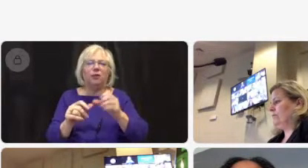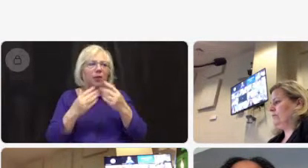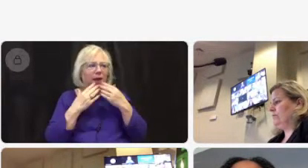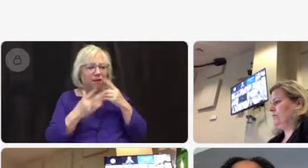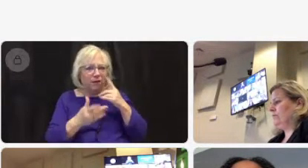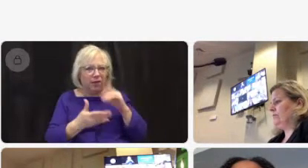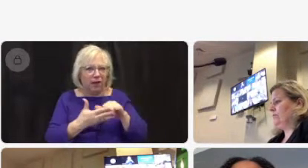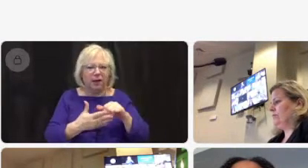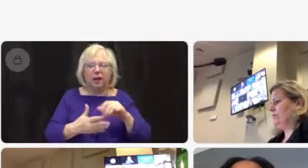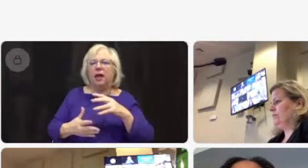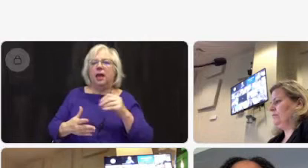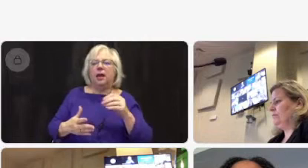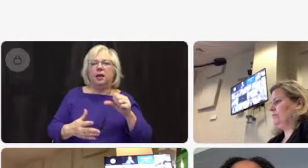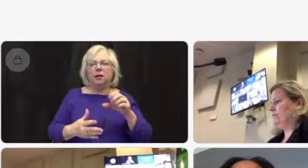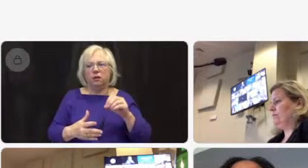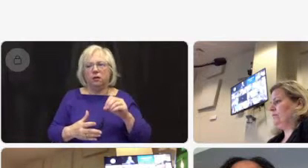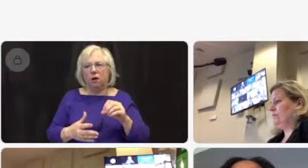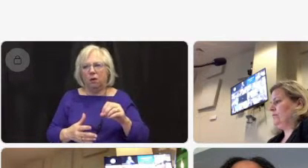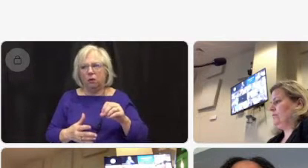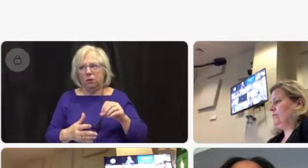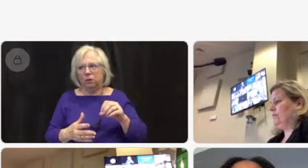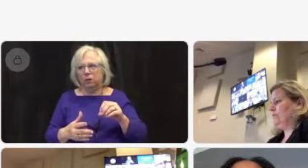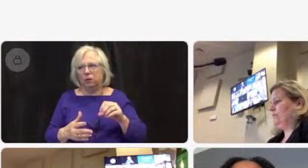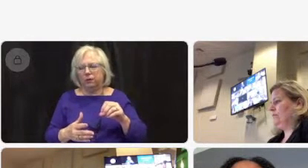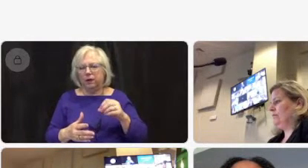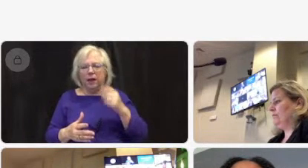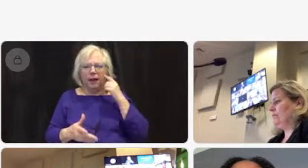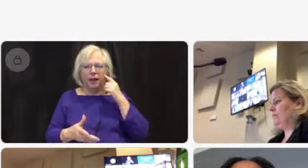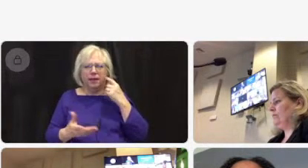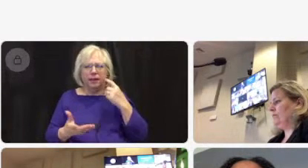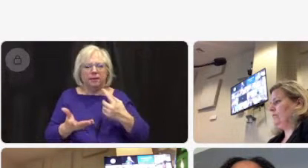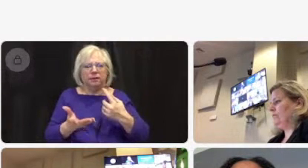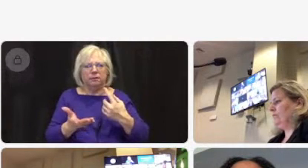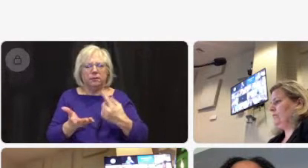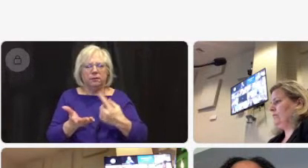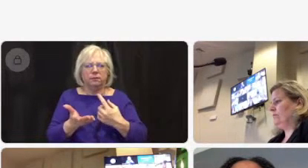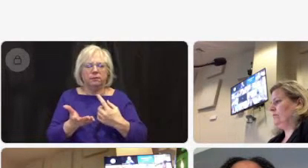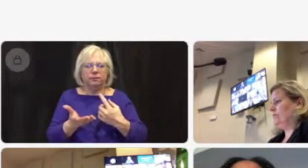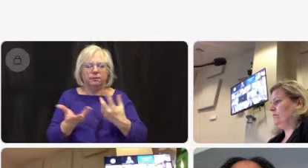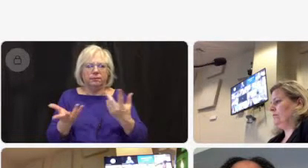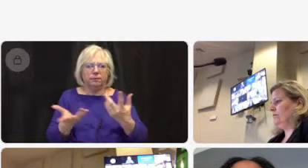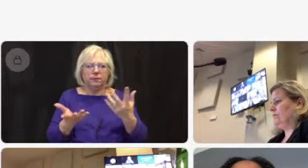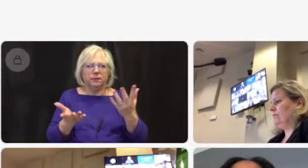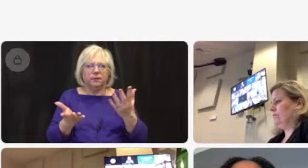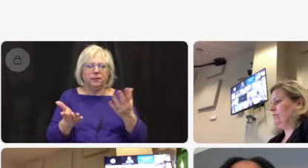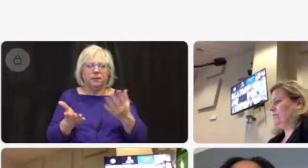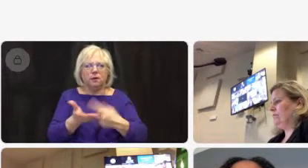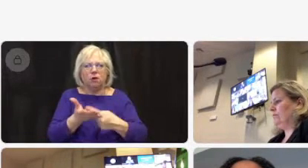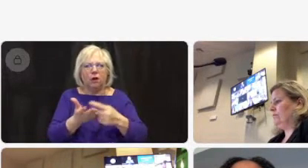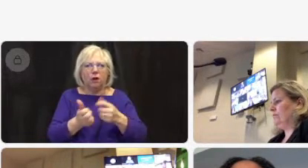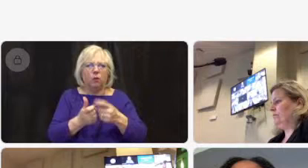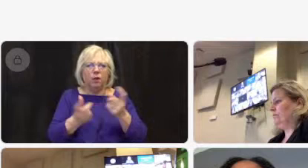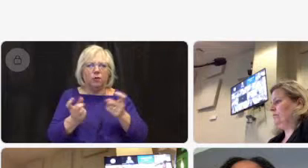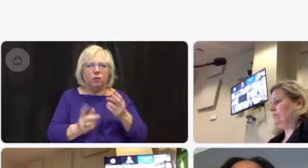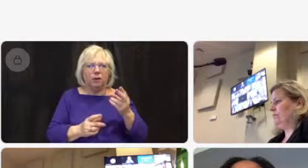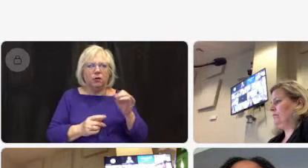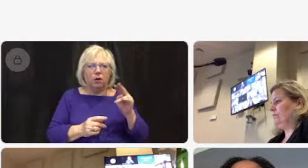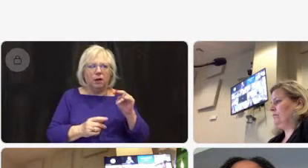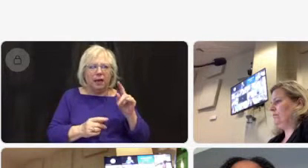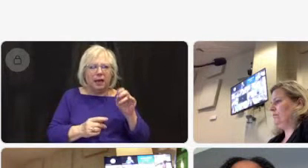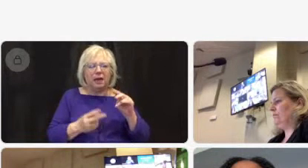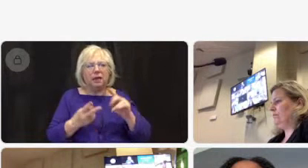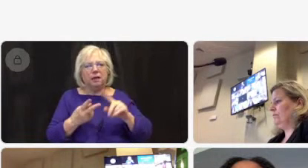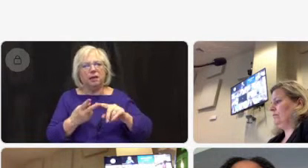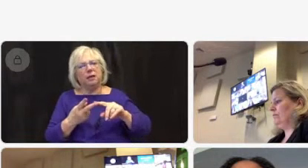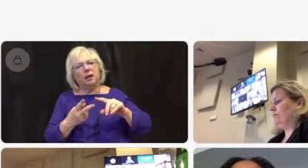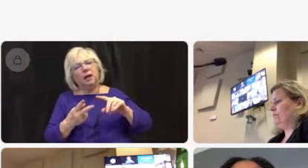that. And so I think talking with Director Hinton, the chief, both the chiefs